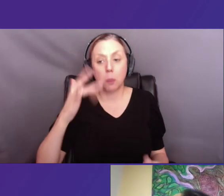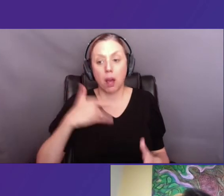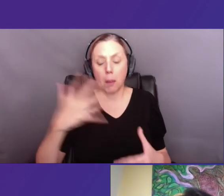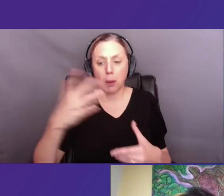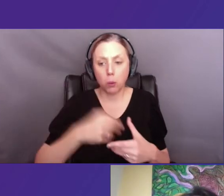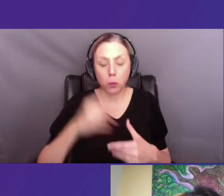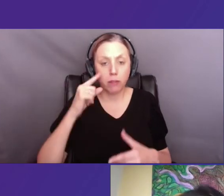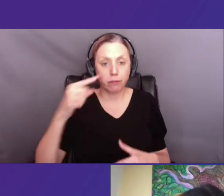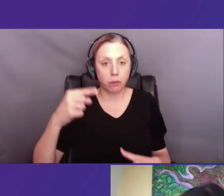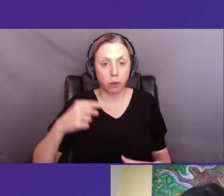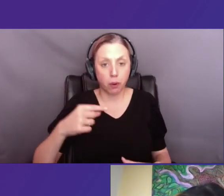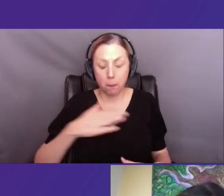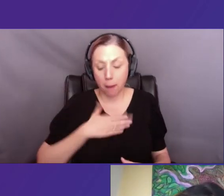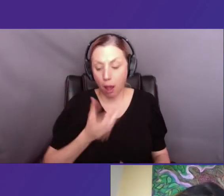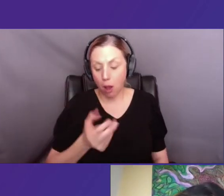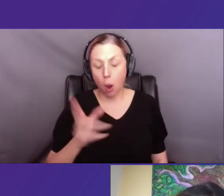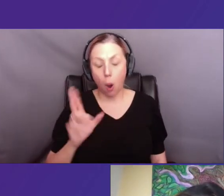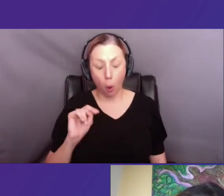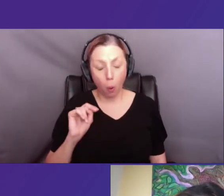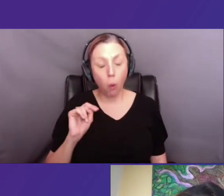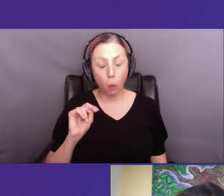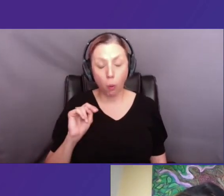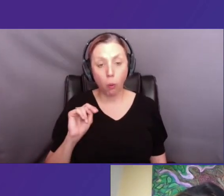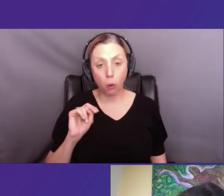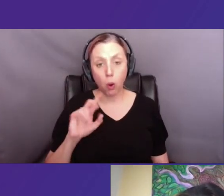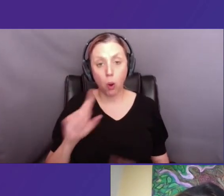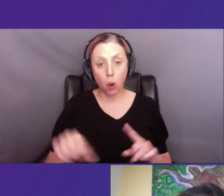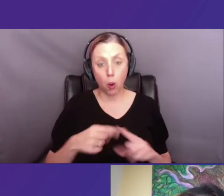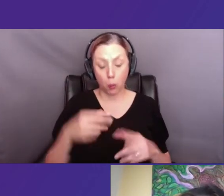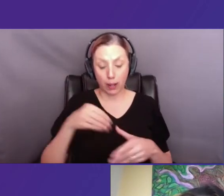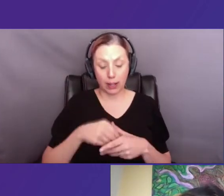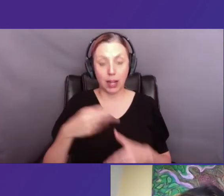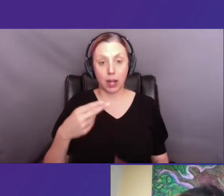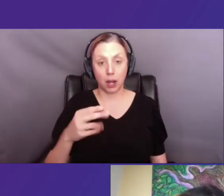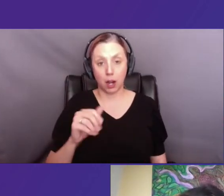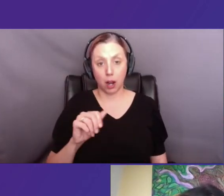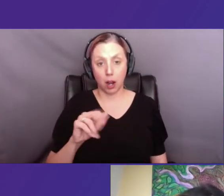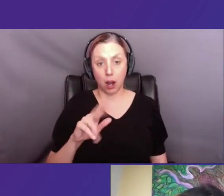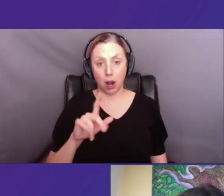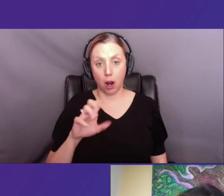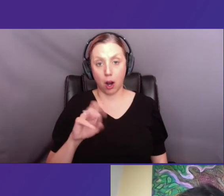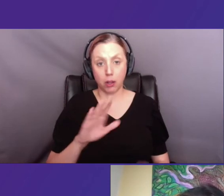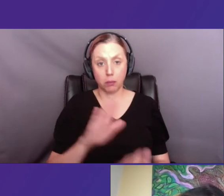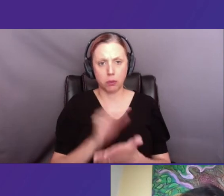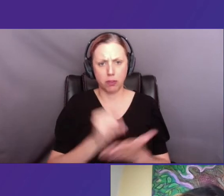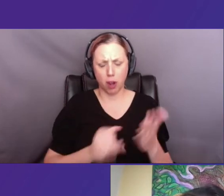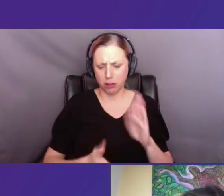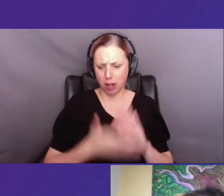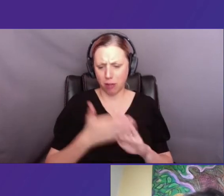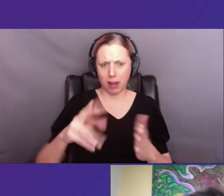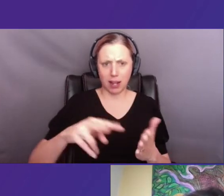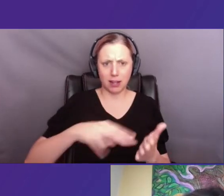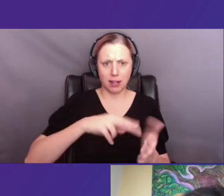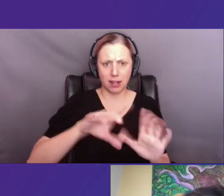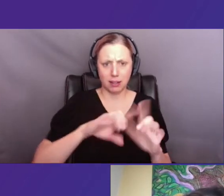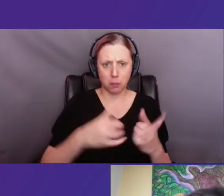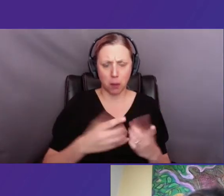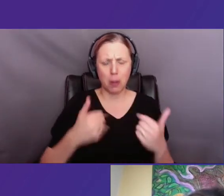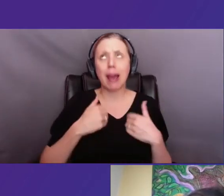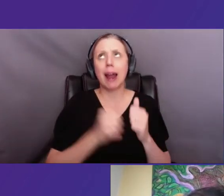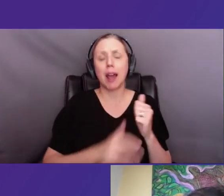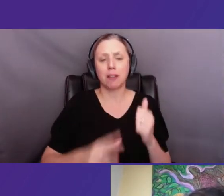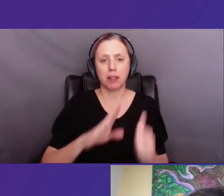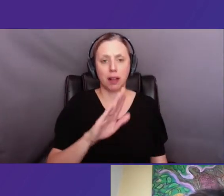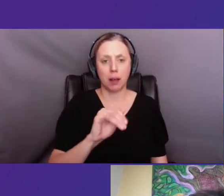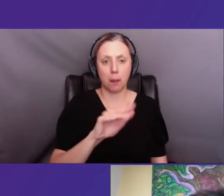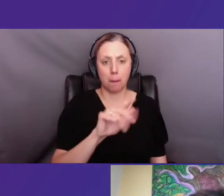own, when I had my own, when I was at the Harlem School of the Arts and I ran the dance department, We had everything. We had ballet, we had